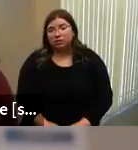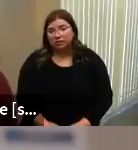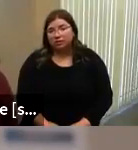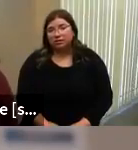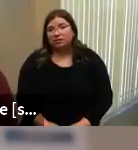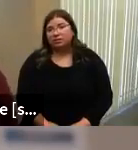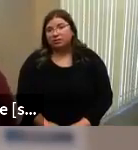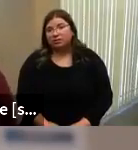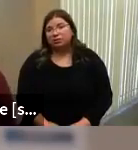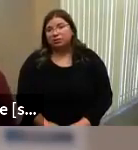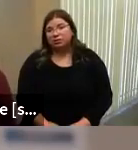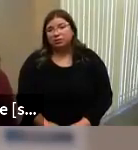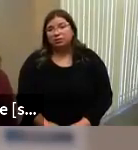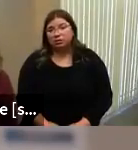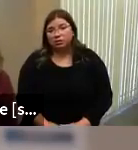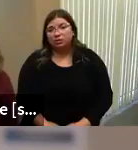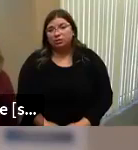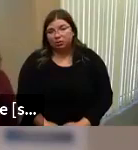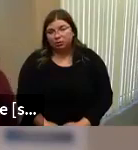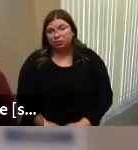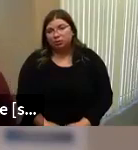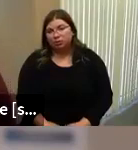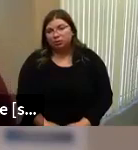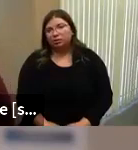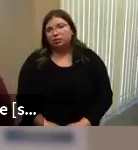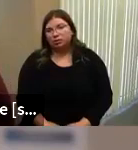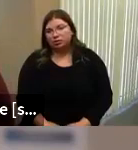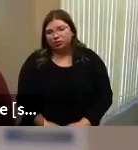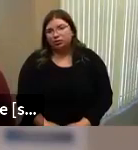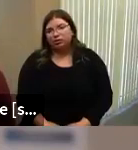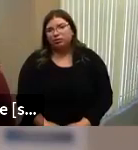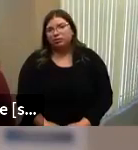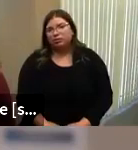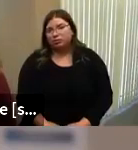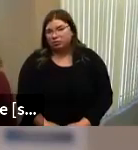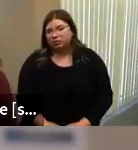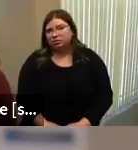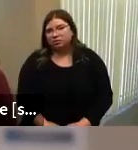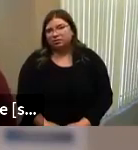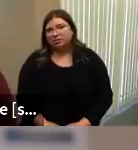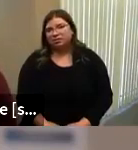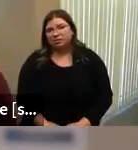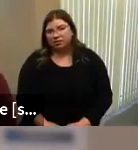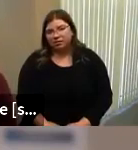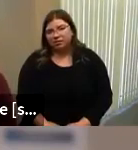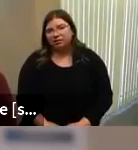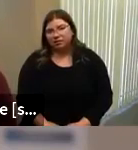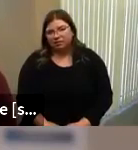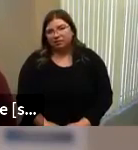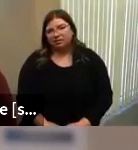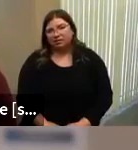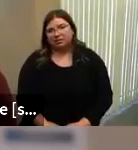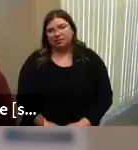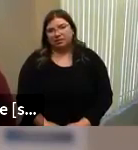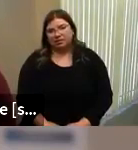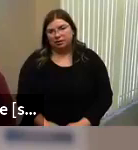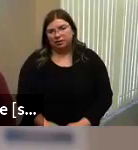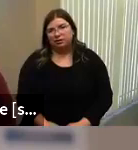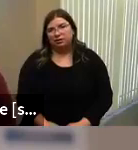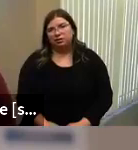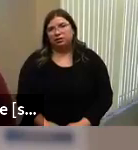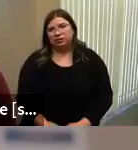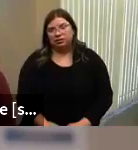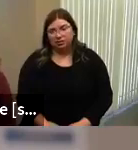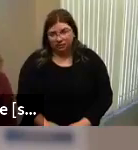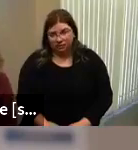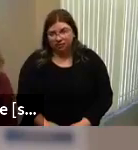what we want, because the students who graduate from the program will be qualified and they will have the skills to